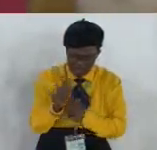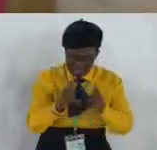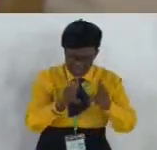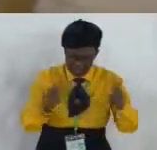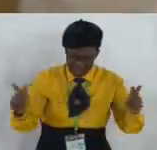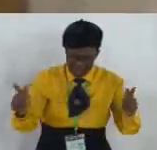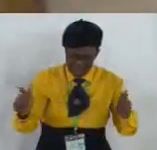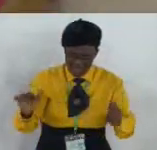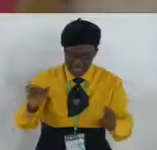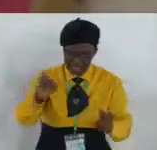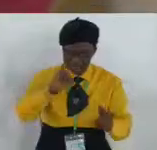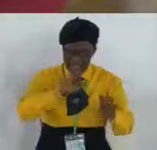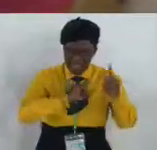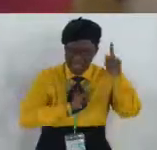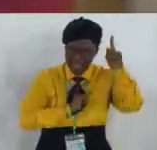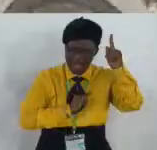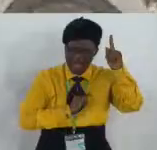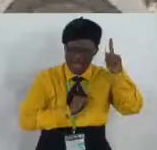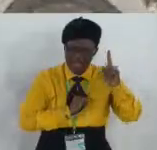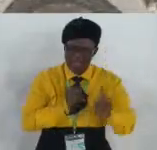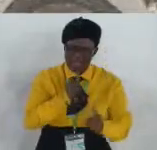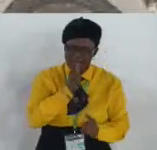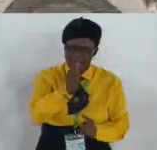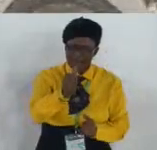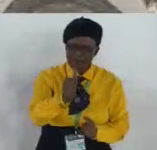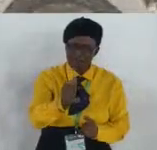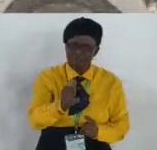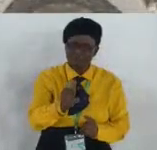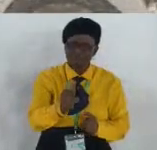God, the great I